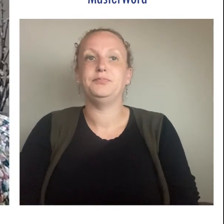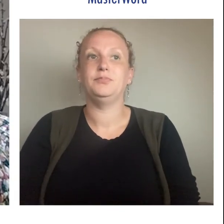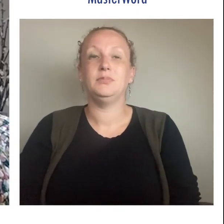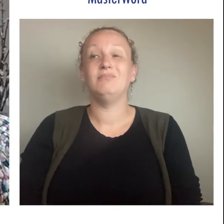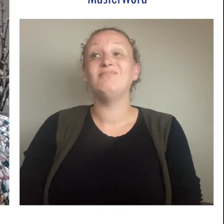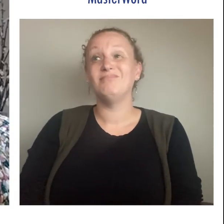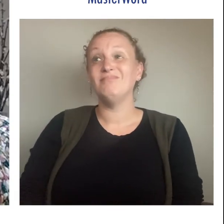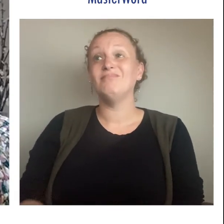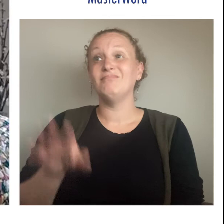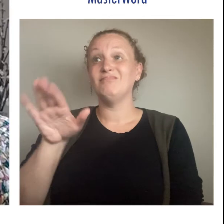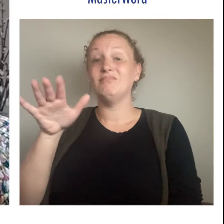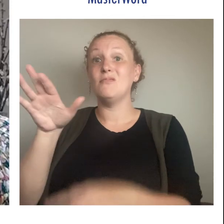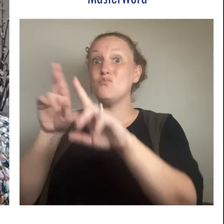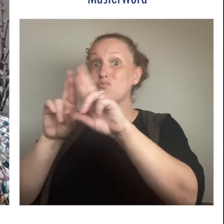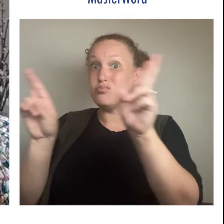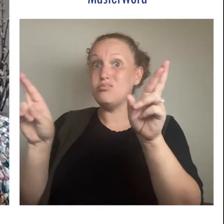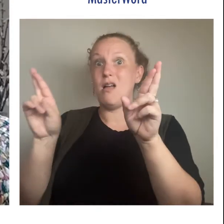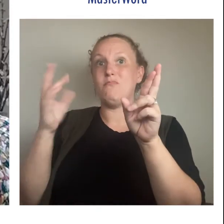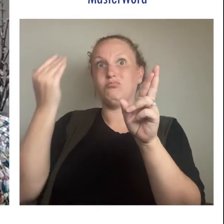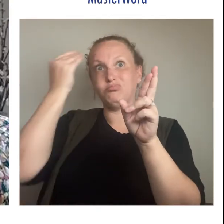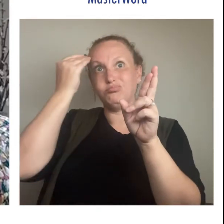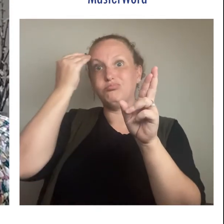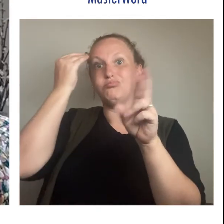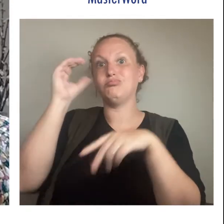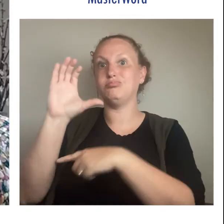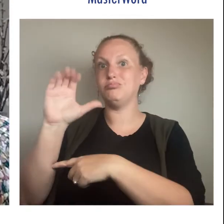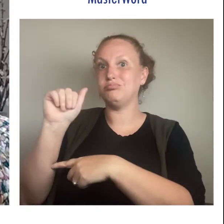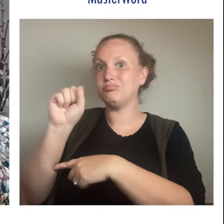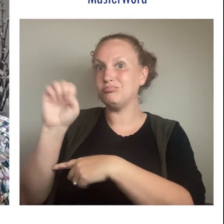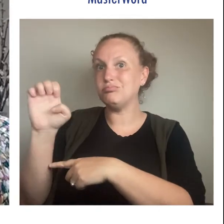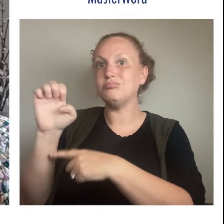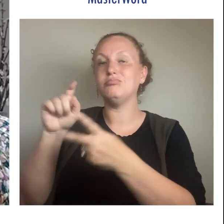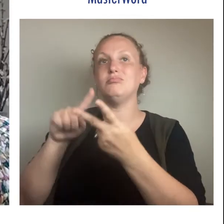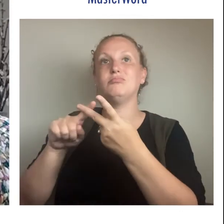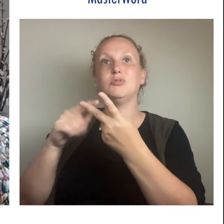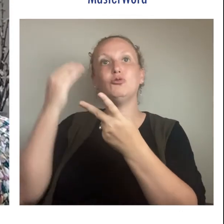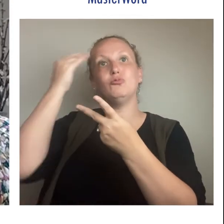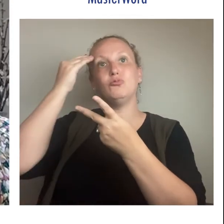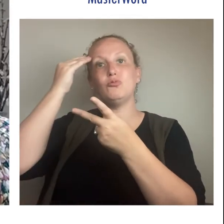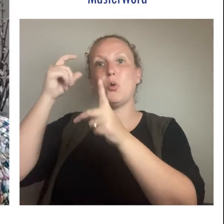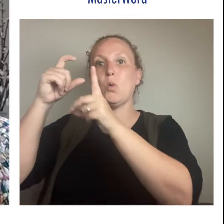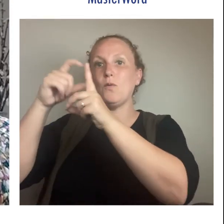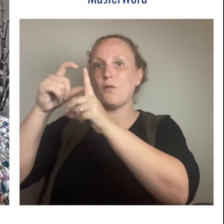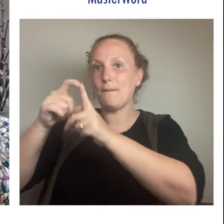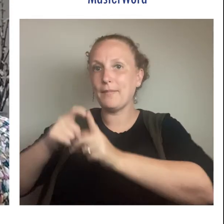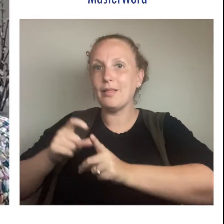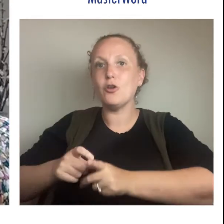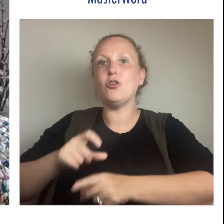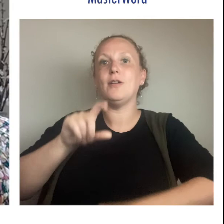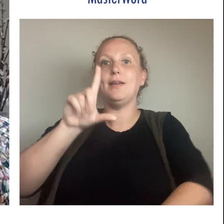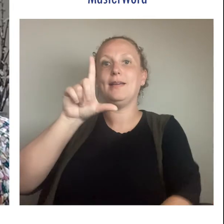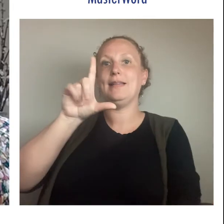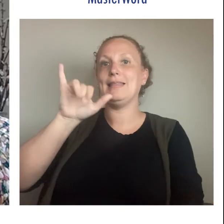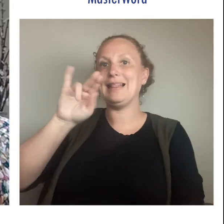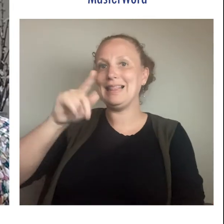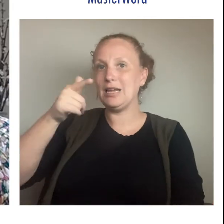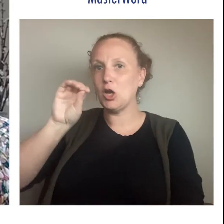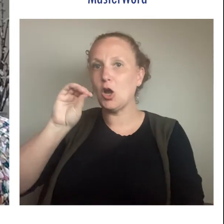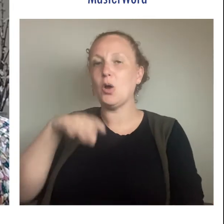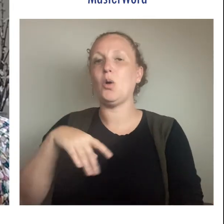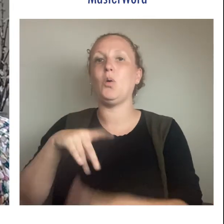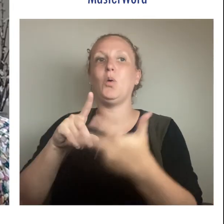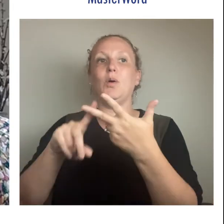I think preparation for the case, learning the lingo of the case, the industry